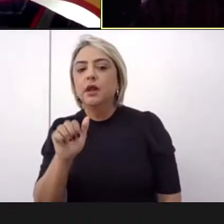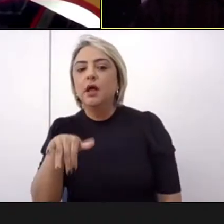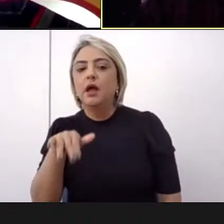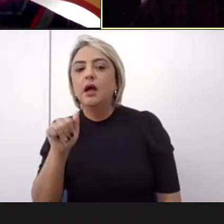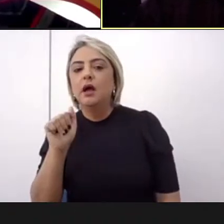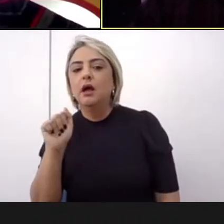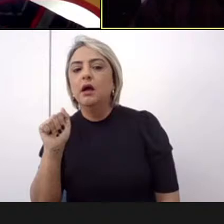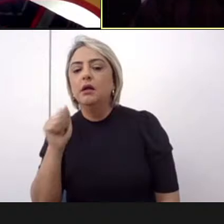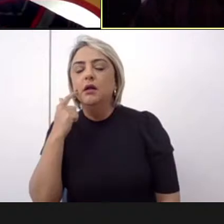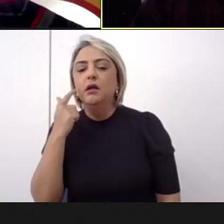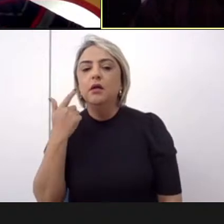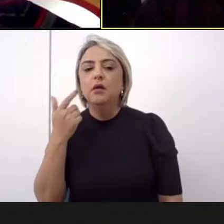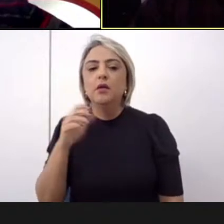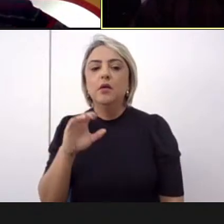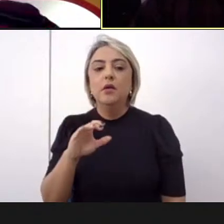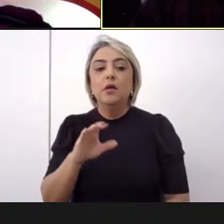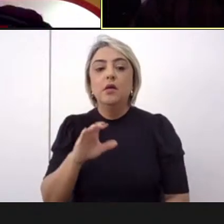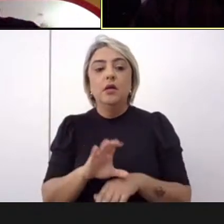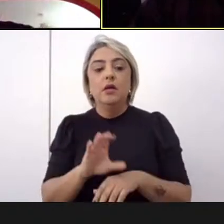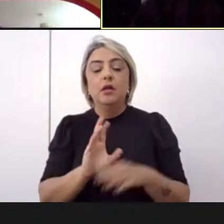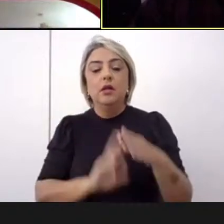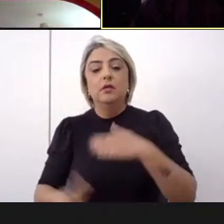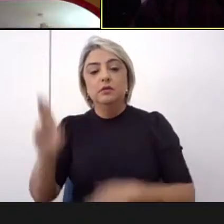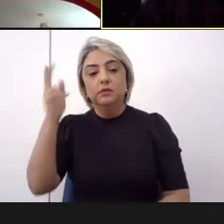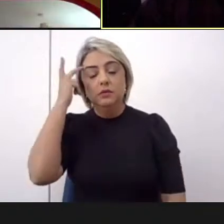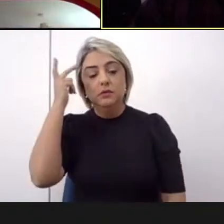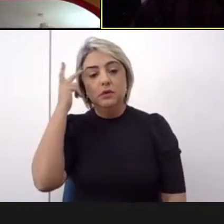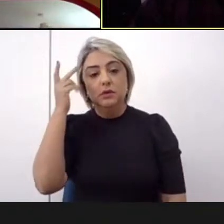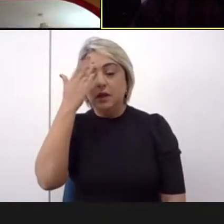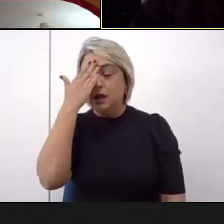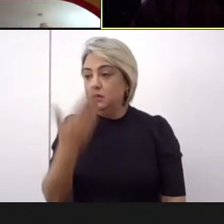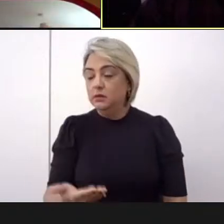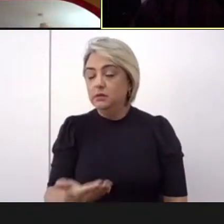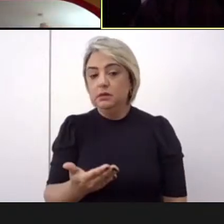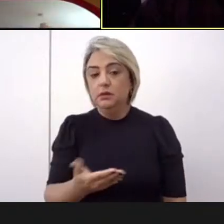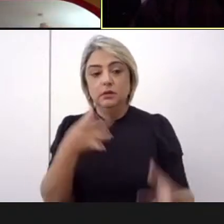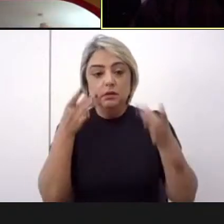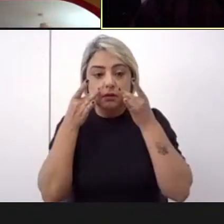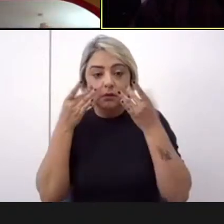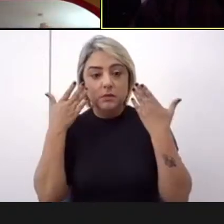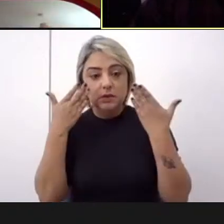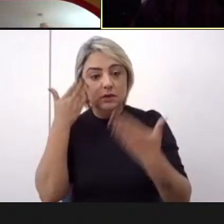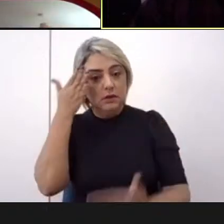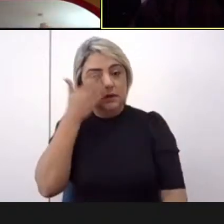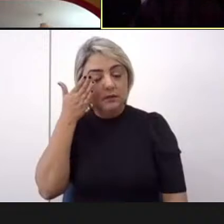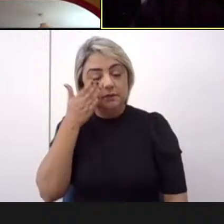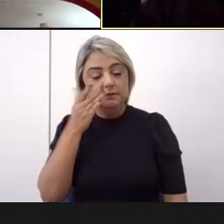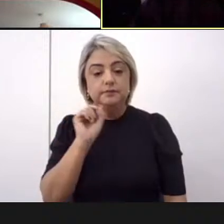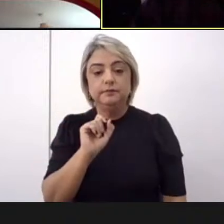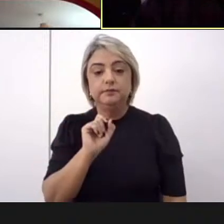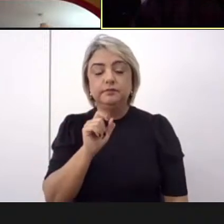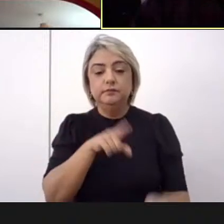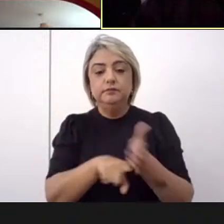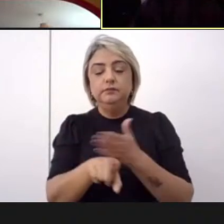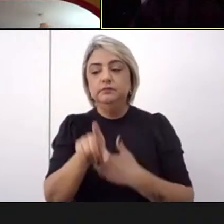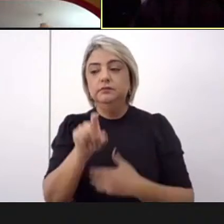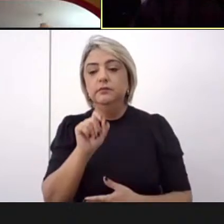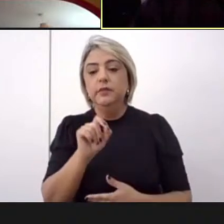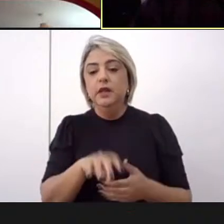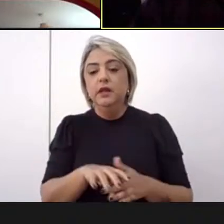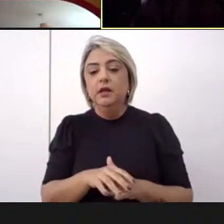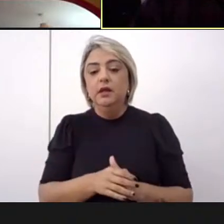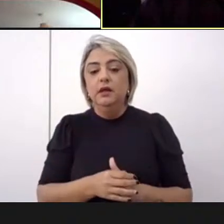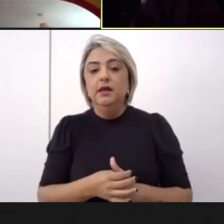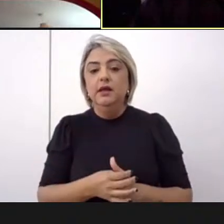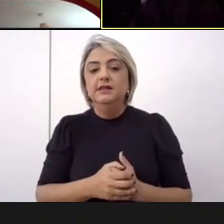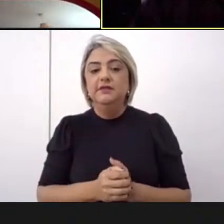São Paulo. She thanks for the presentations, and the question is to Ève.